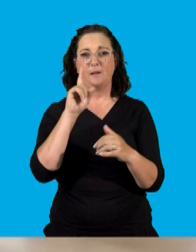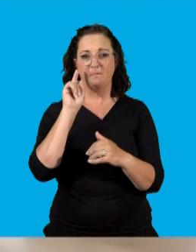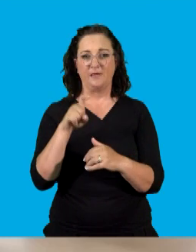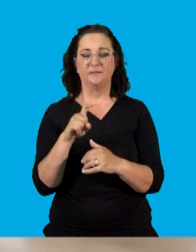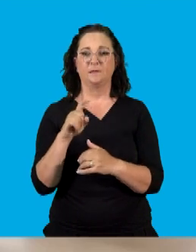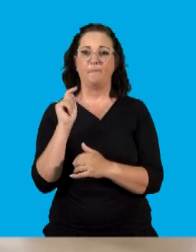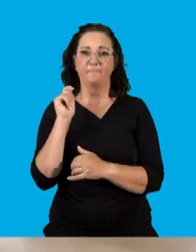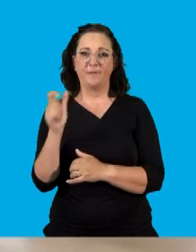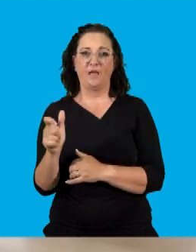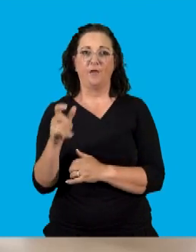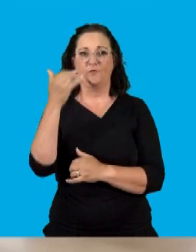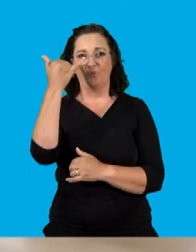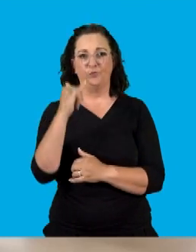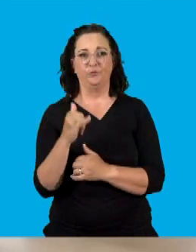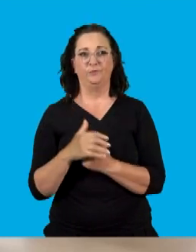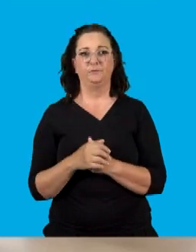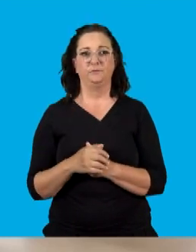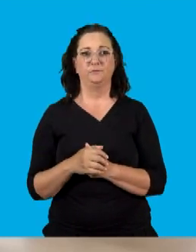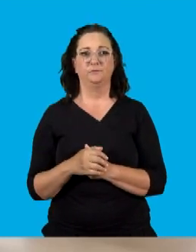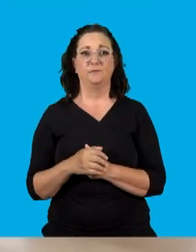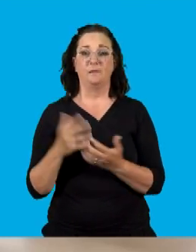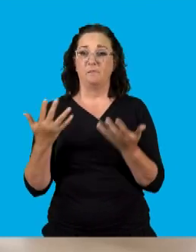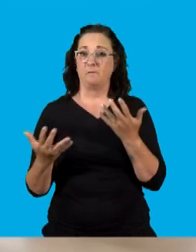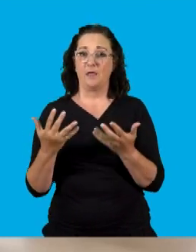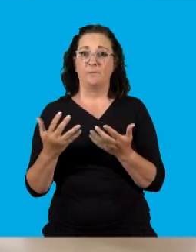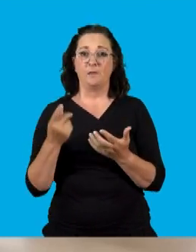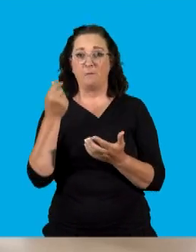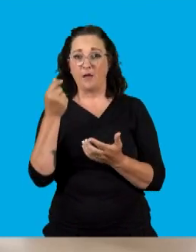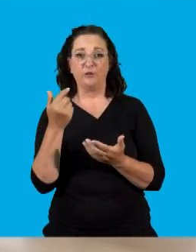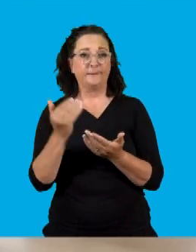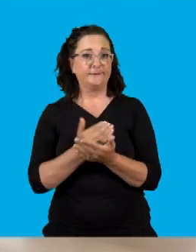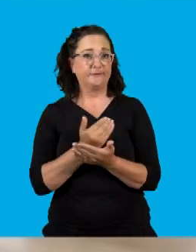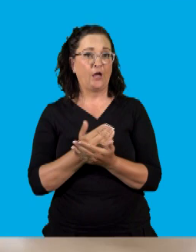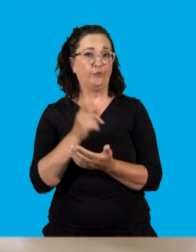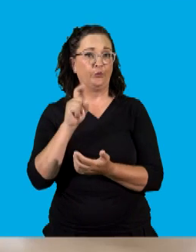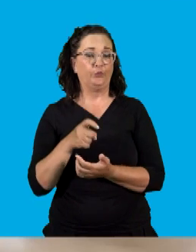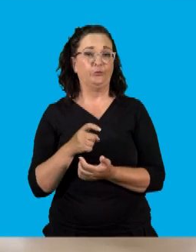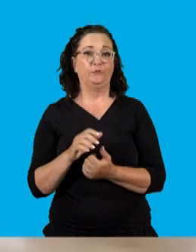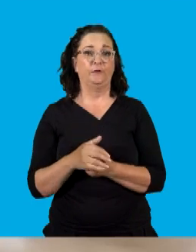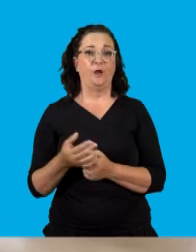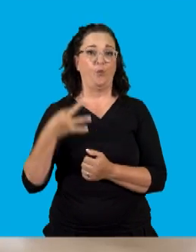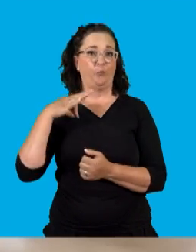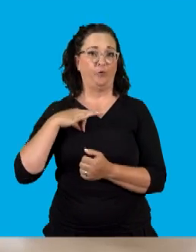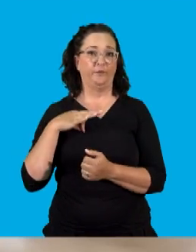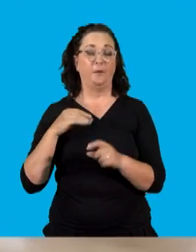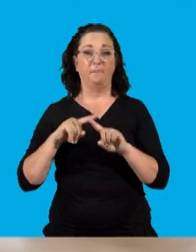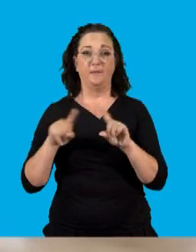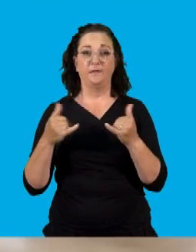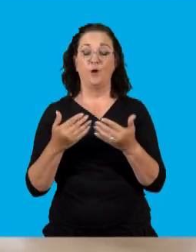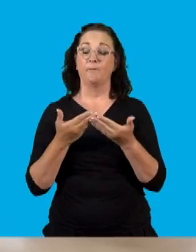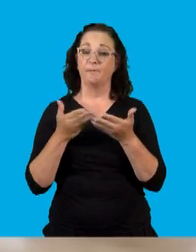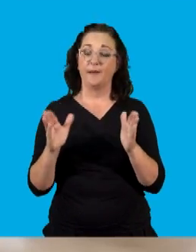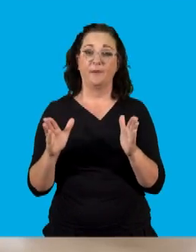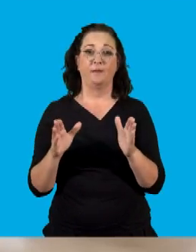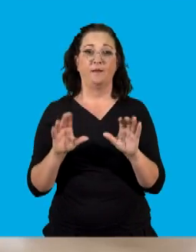to pay for auditors. That amount of money could have been saved and maybe invested somewhere as surplus profit, but